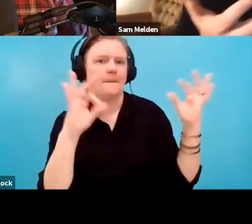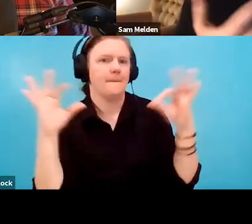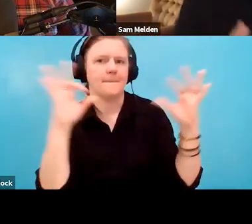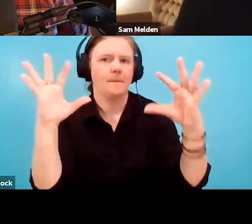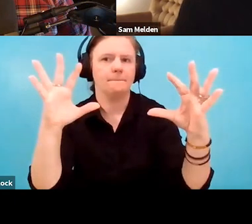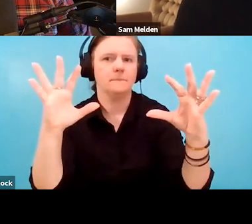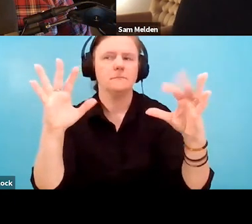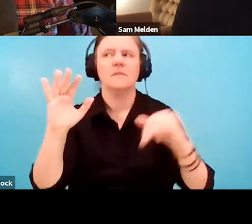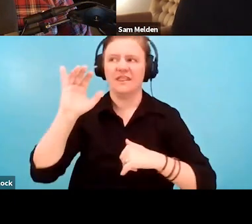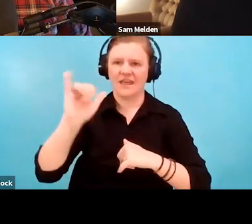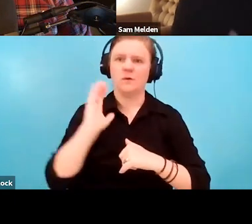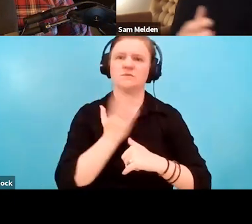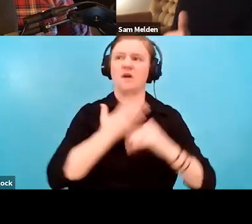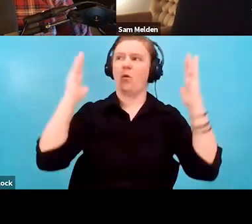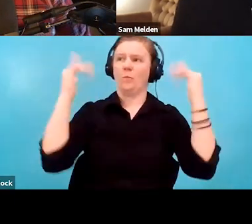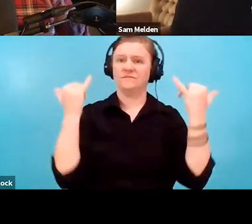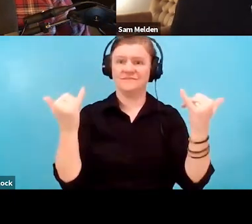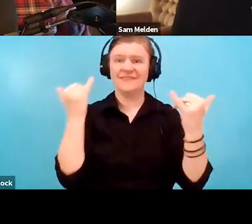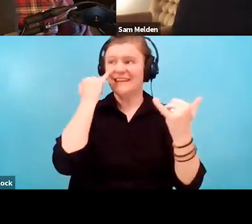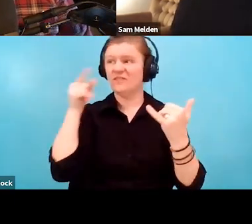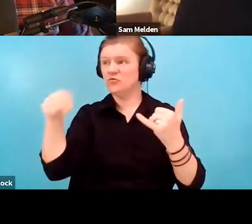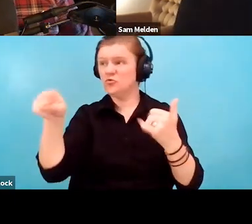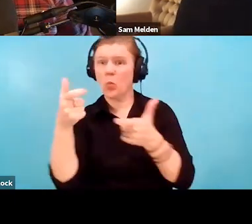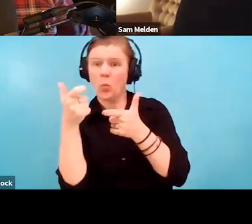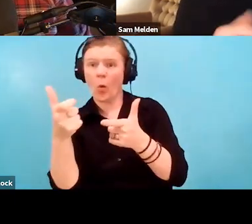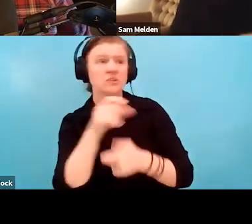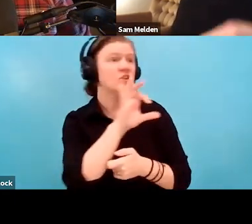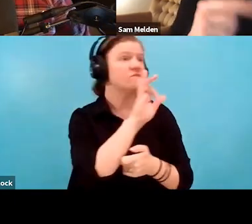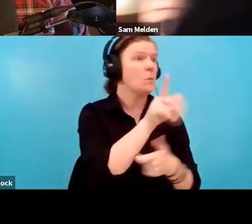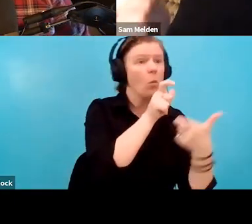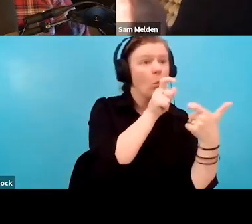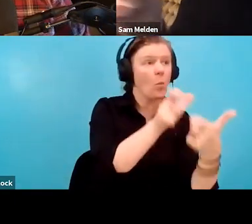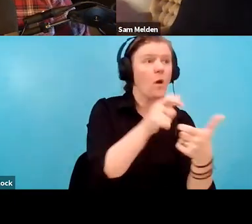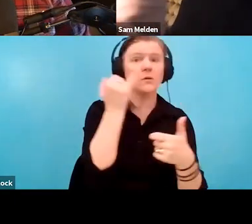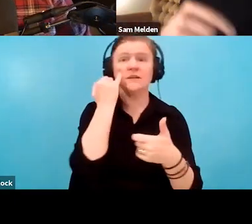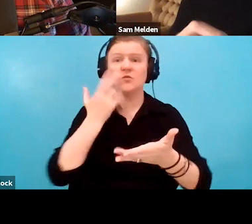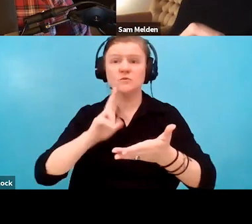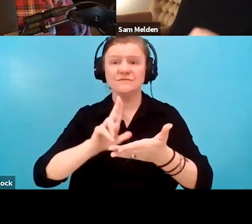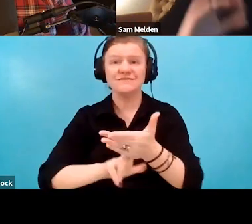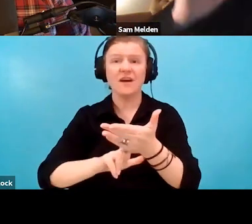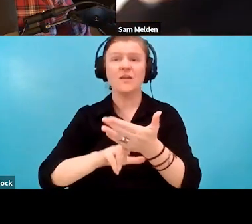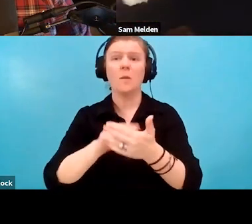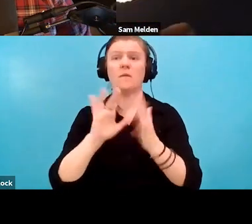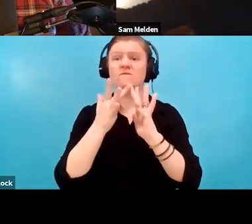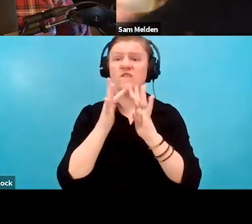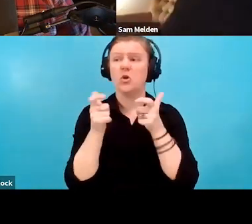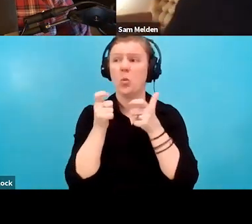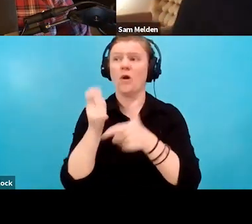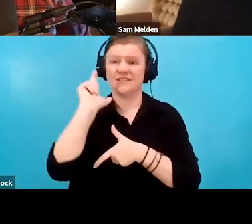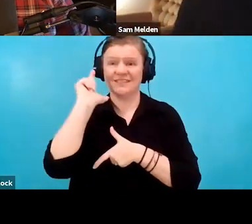hope here today. To everyone who attended, to everyone on Facebook, to everyone who signed up to get this video and to watch it